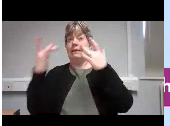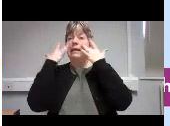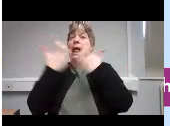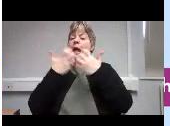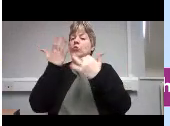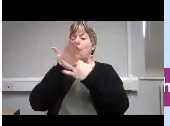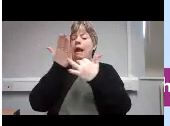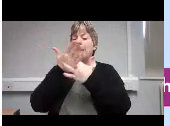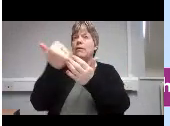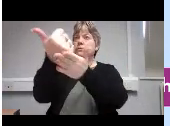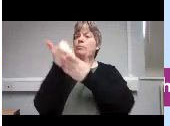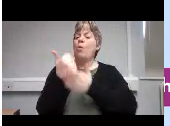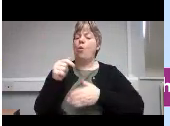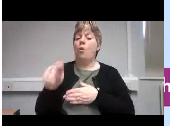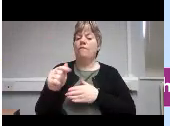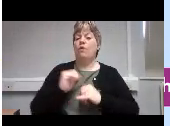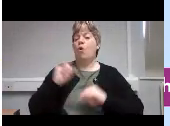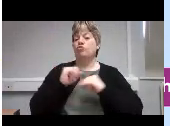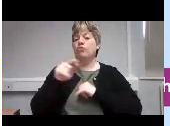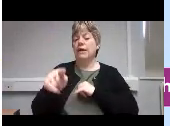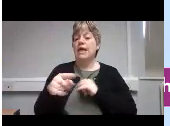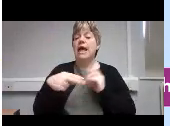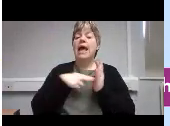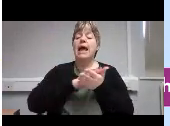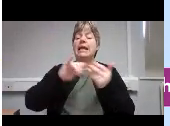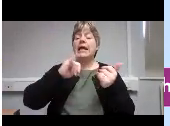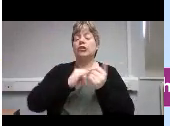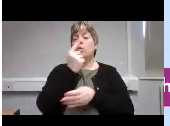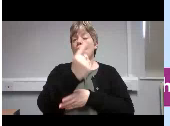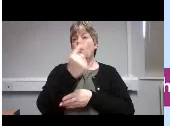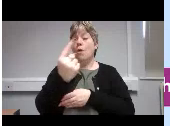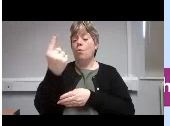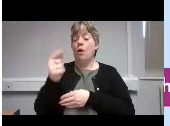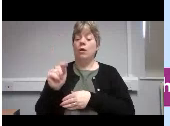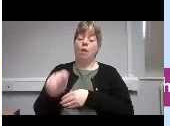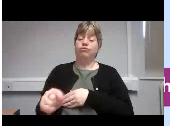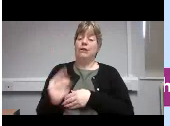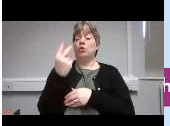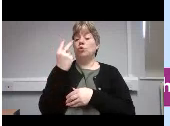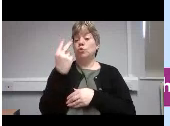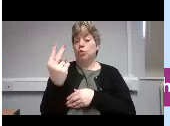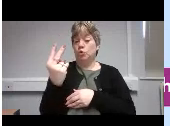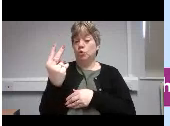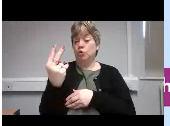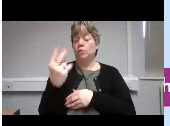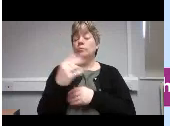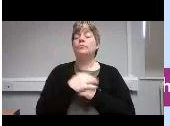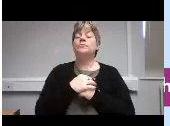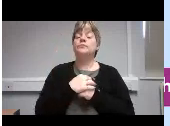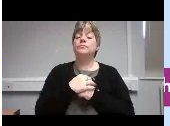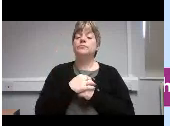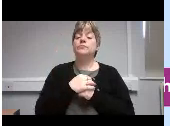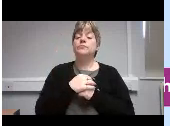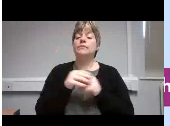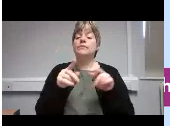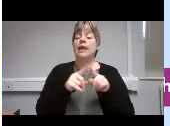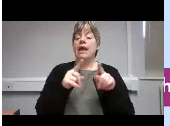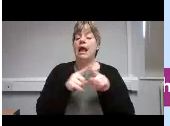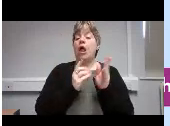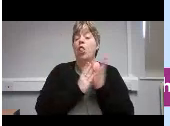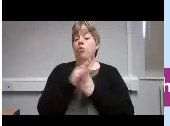crisis support. So NHS 111, press 2 is key to remember, and through